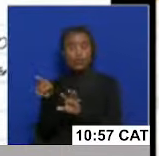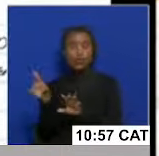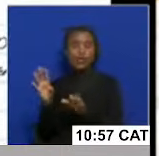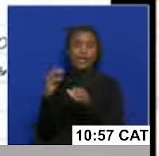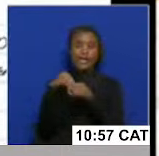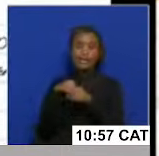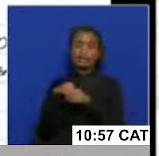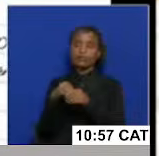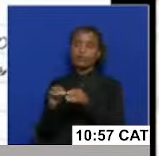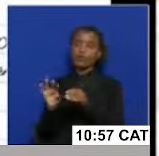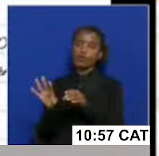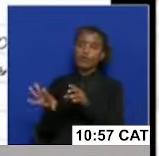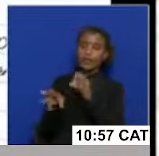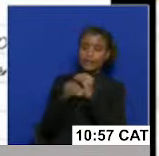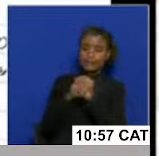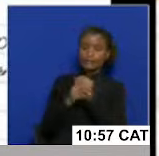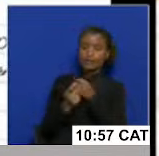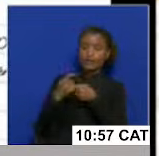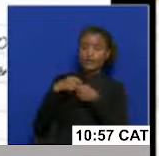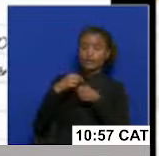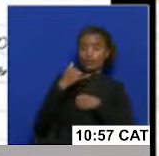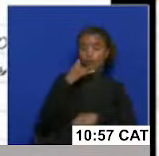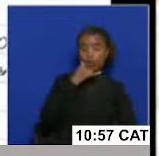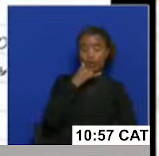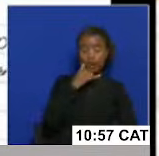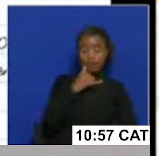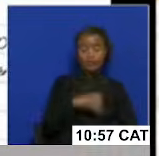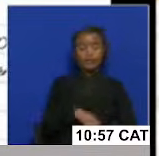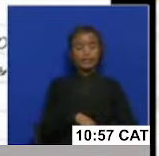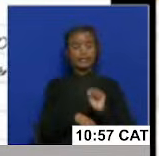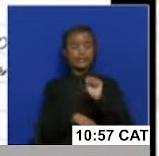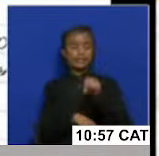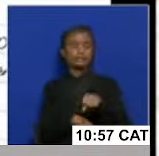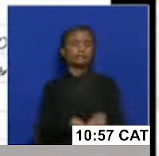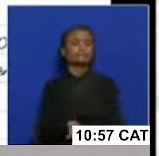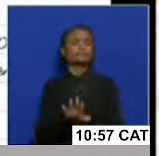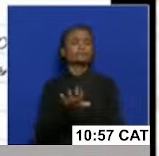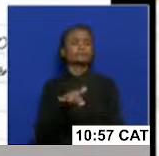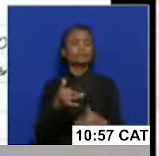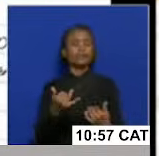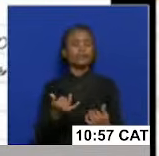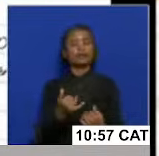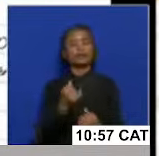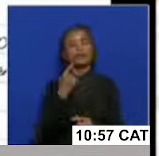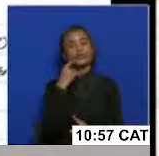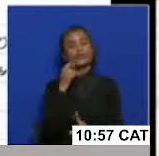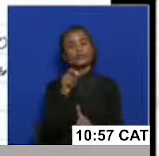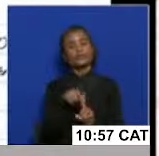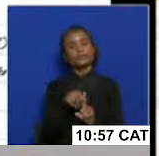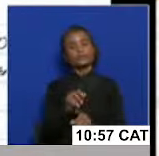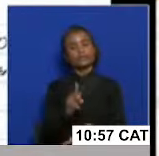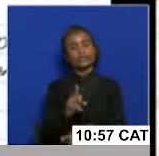Could I ask you, witness K, to please turn the page over to page 13?